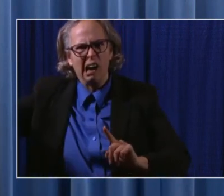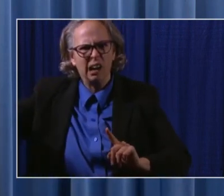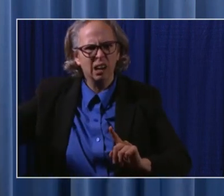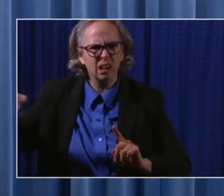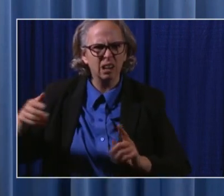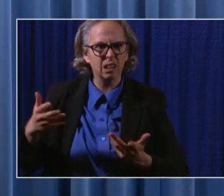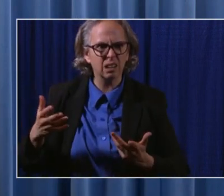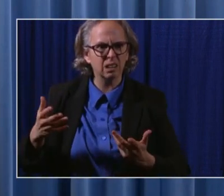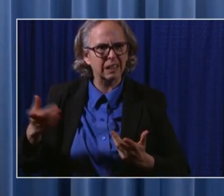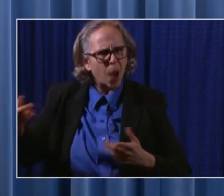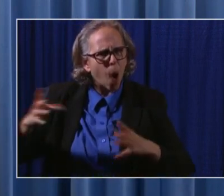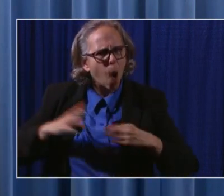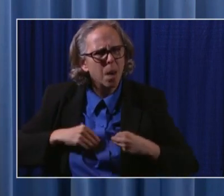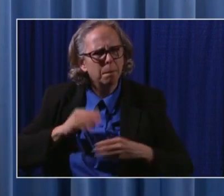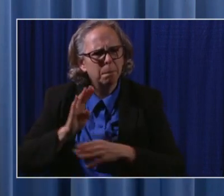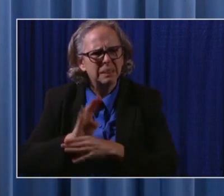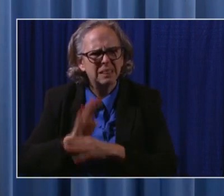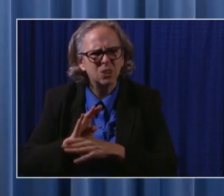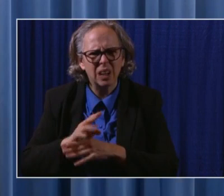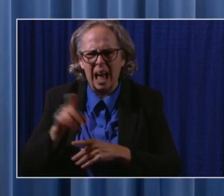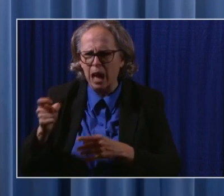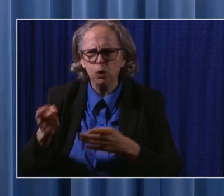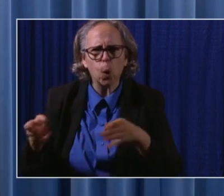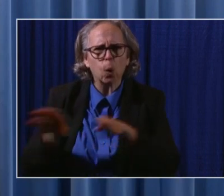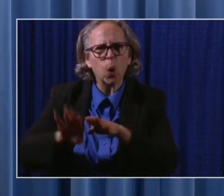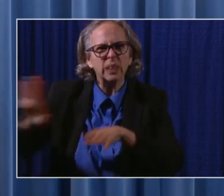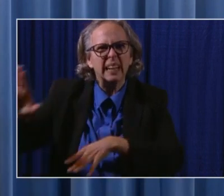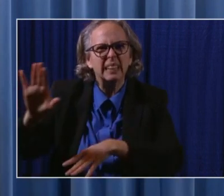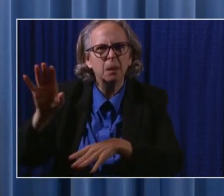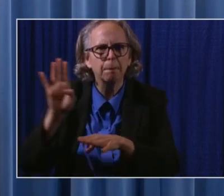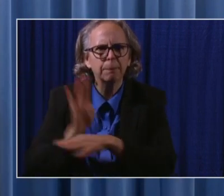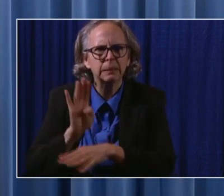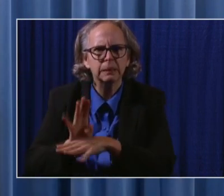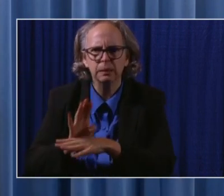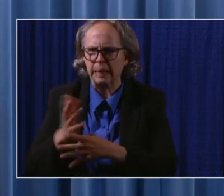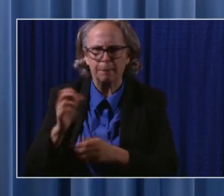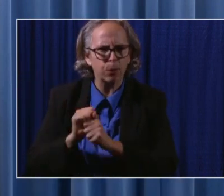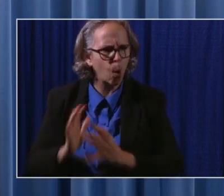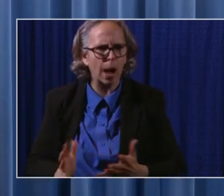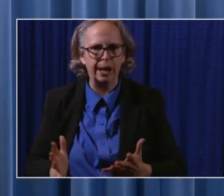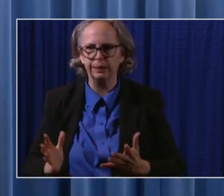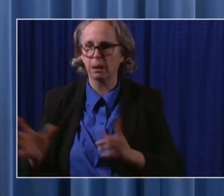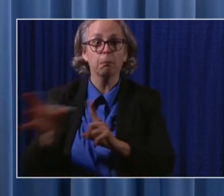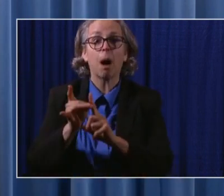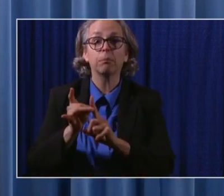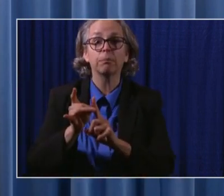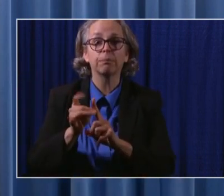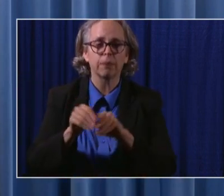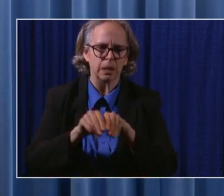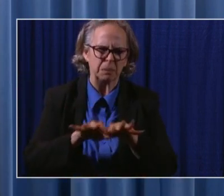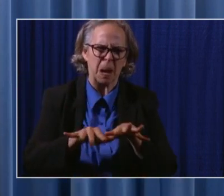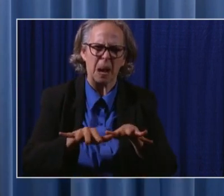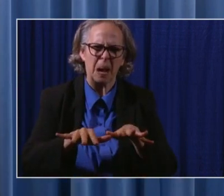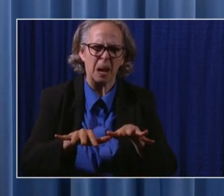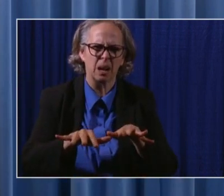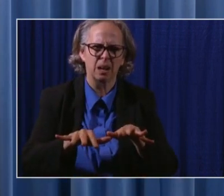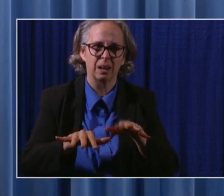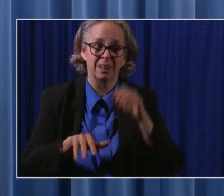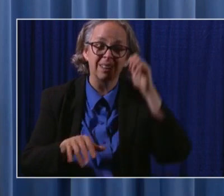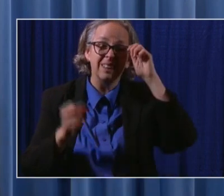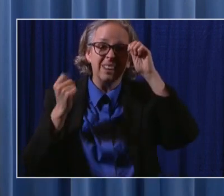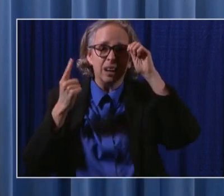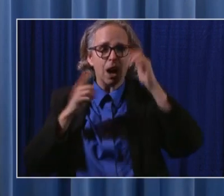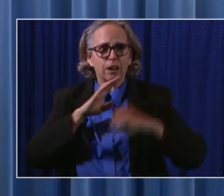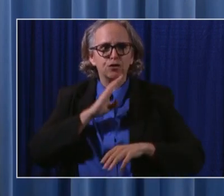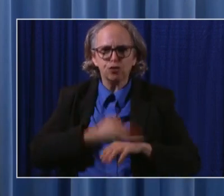his employees then tested positive. Their daughter also got sick. She had mild symptoms. She was in the process of being hired for